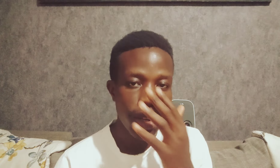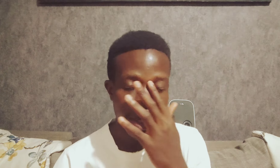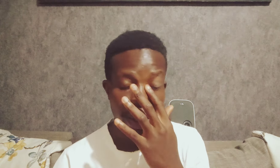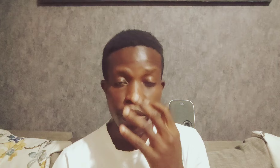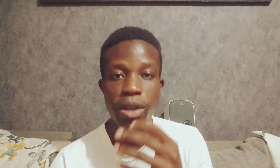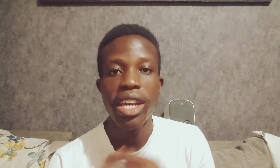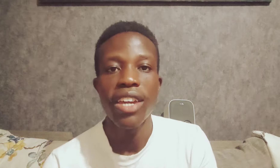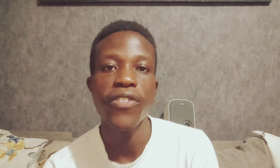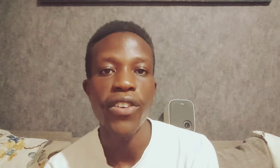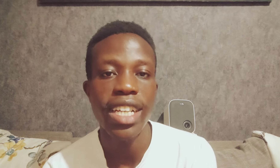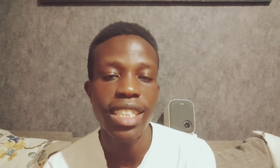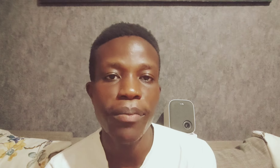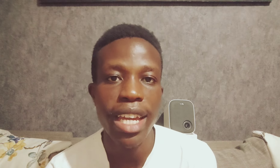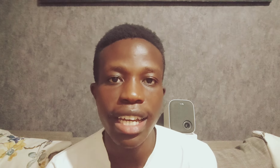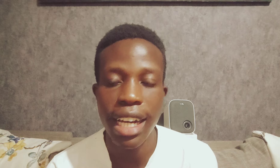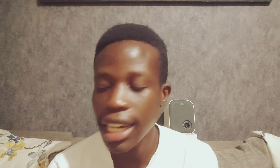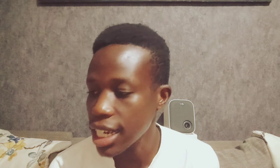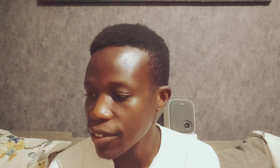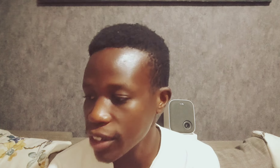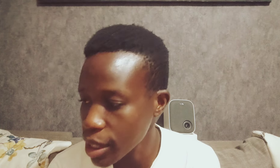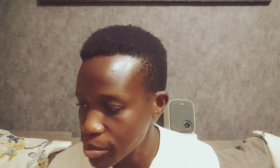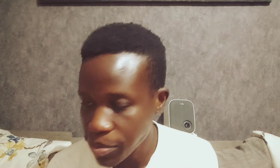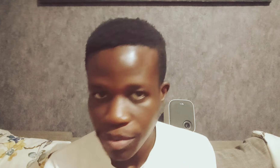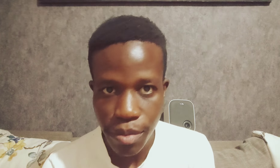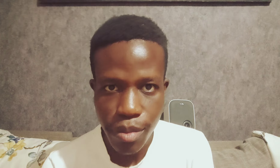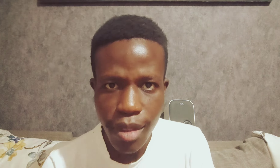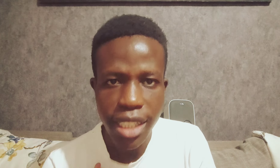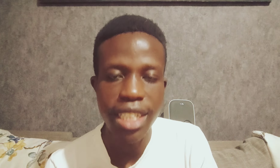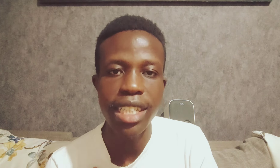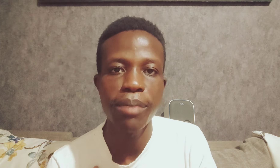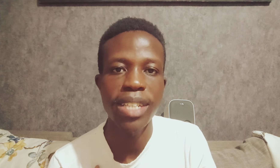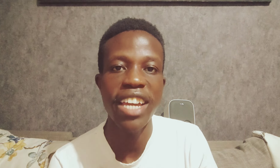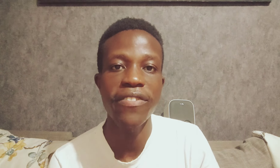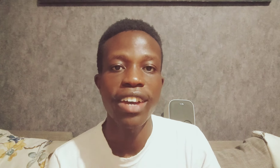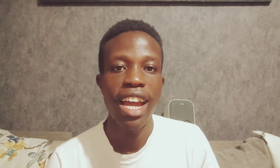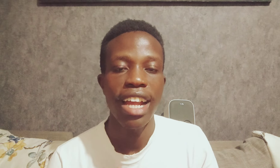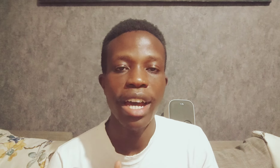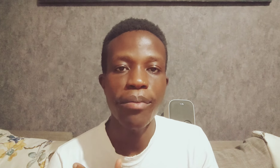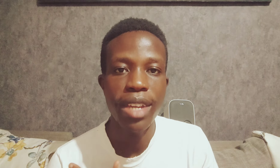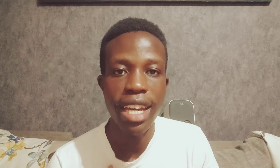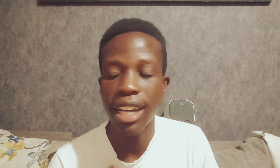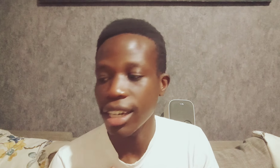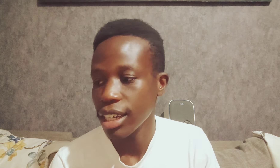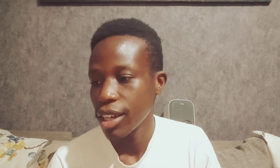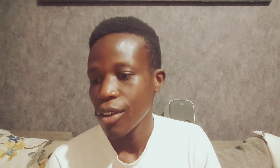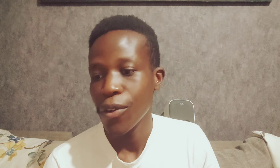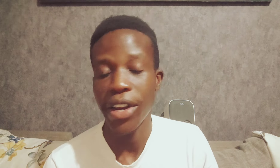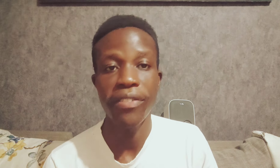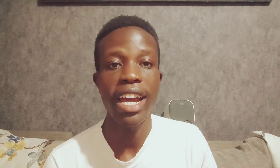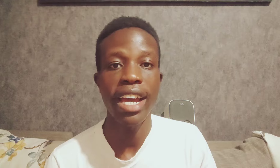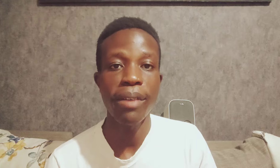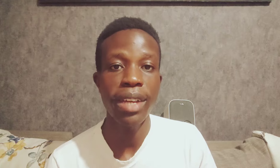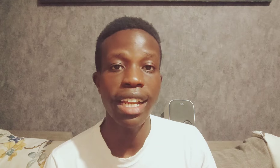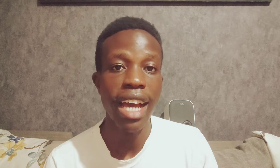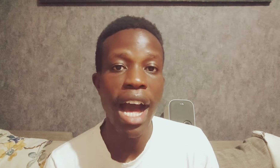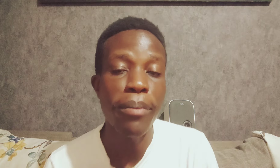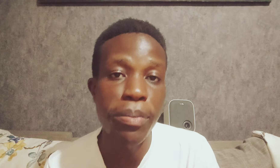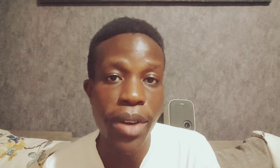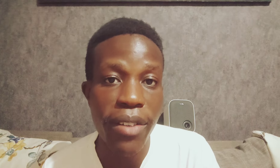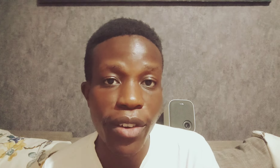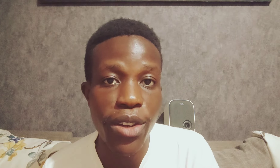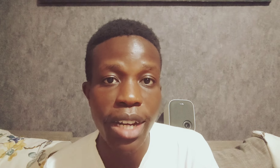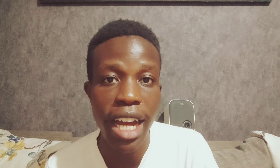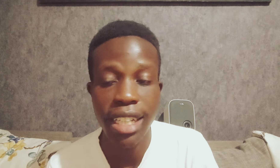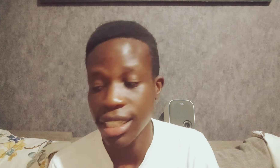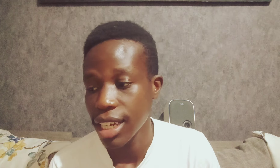today. So if you're in Jamaica, kindly firm, just keep safe. And I'm here, wherever I am in, I'll